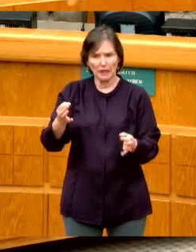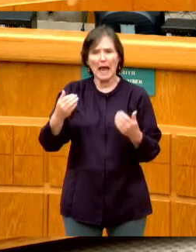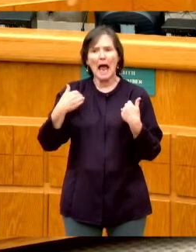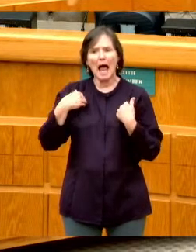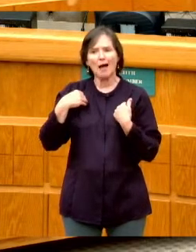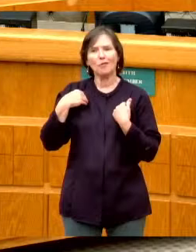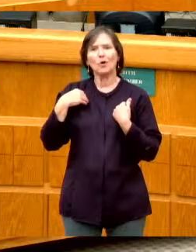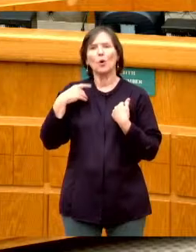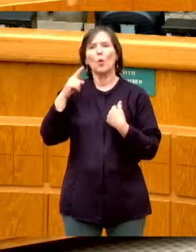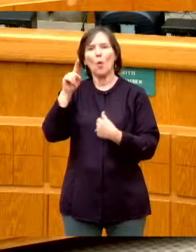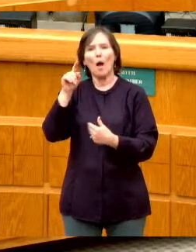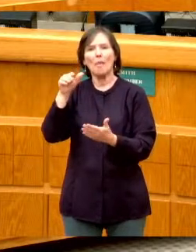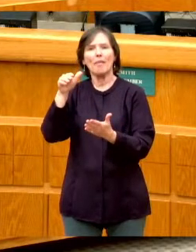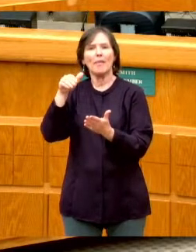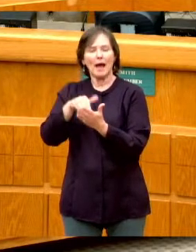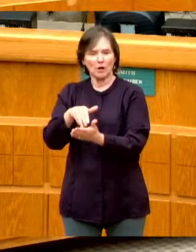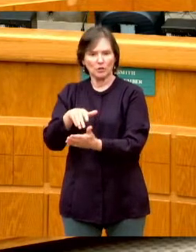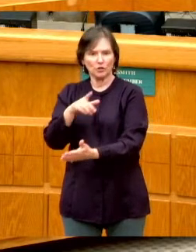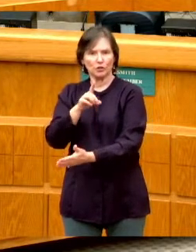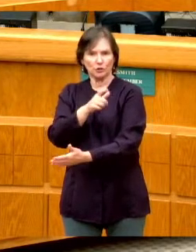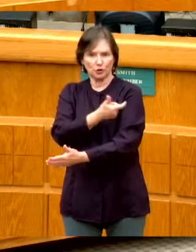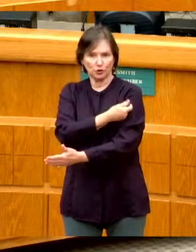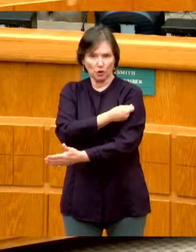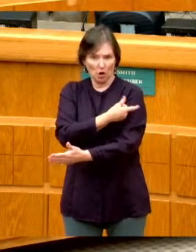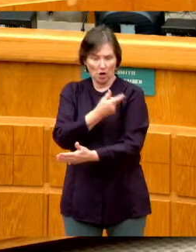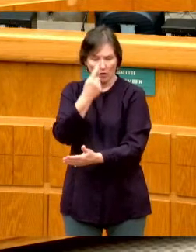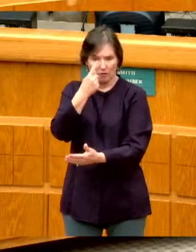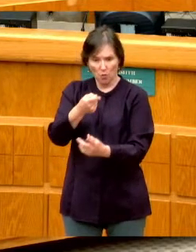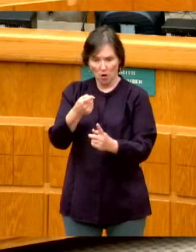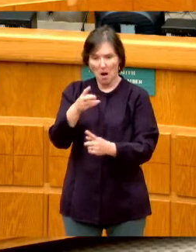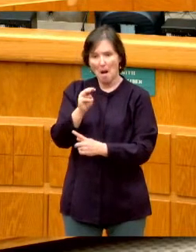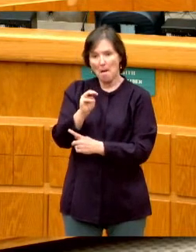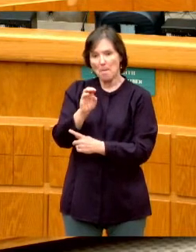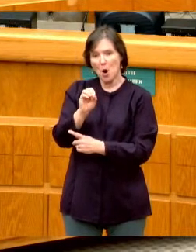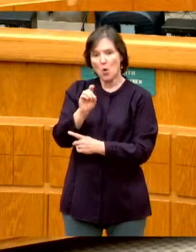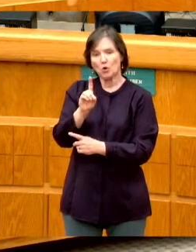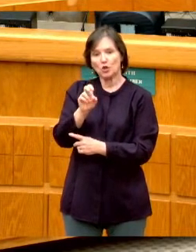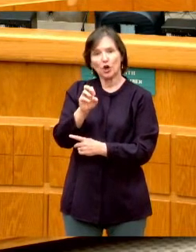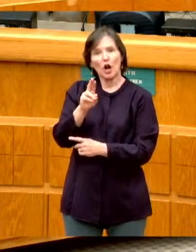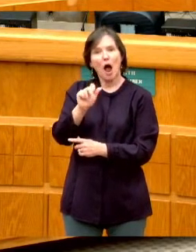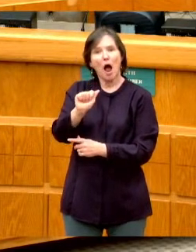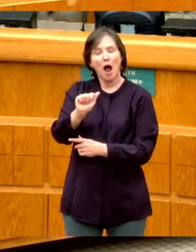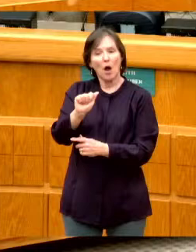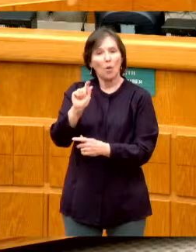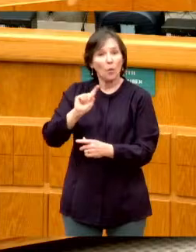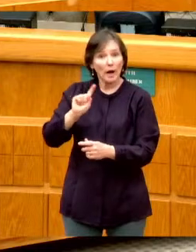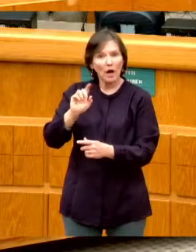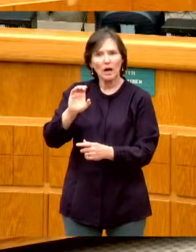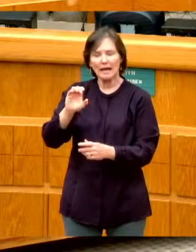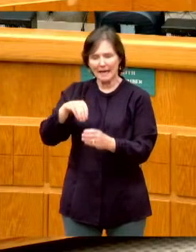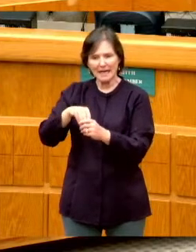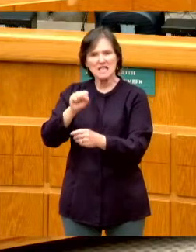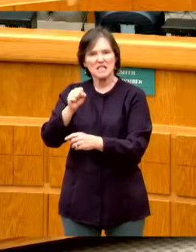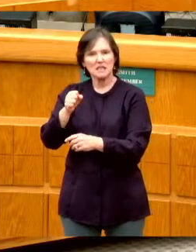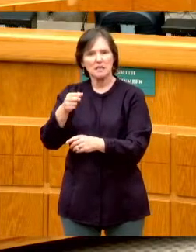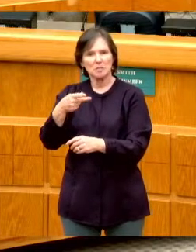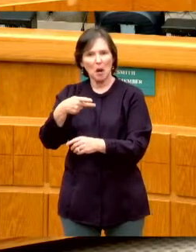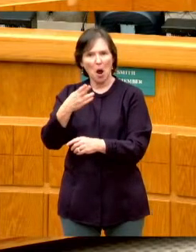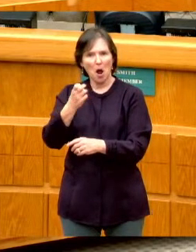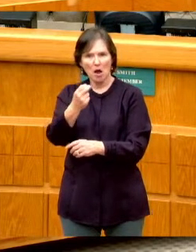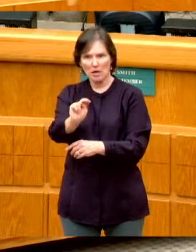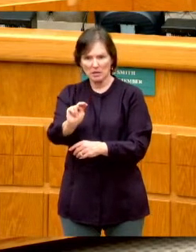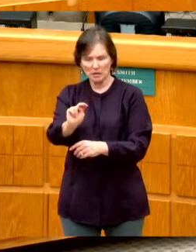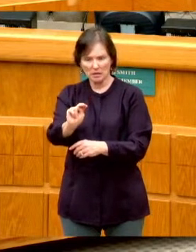Moderna that Christus has. And because we have a relationship at the county with Christus and we can provide logistics, we're going to be able to